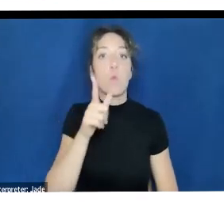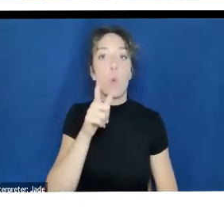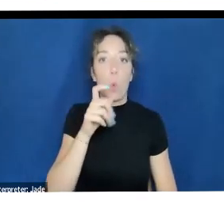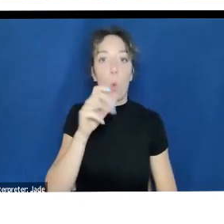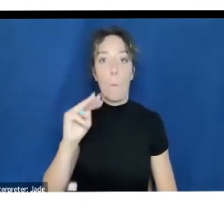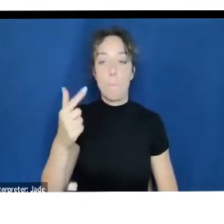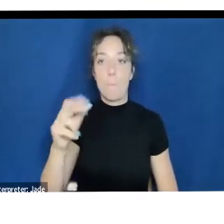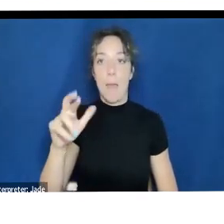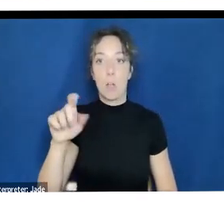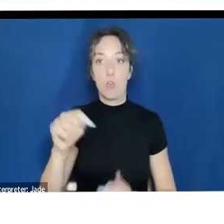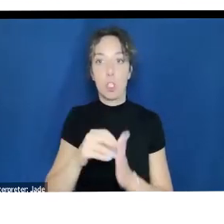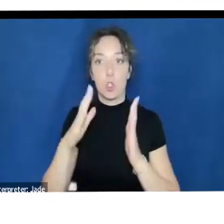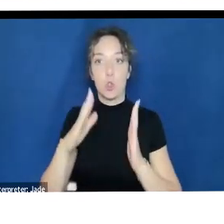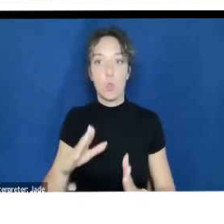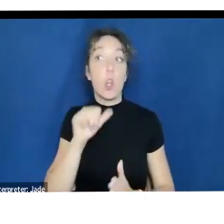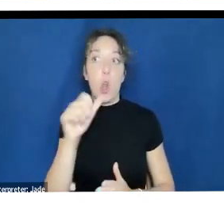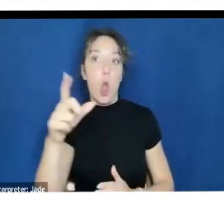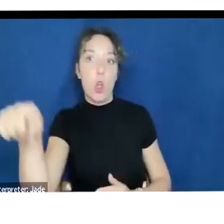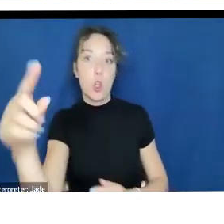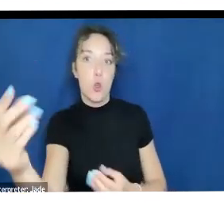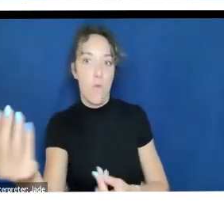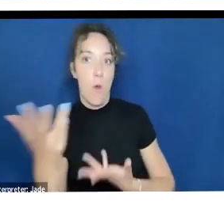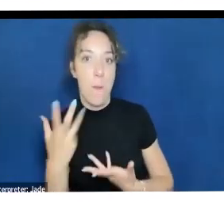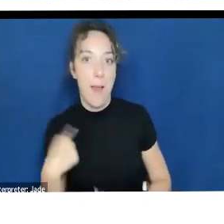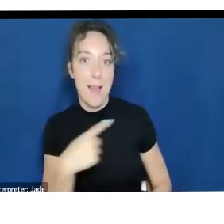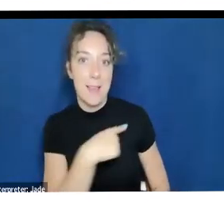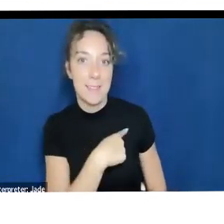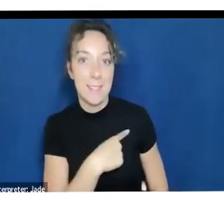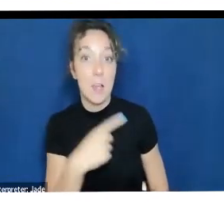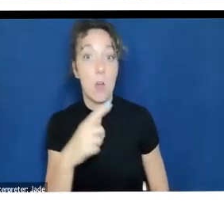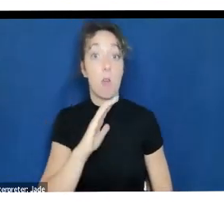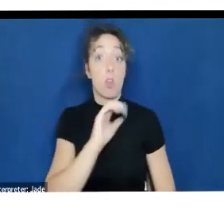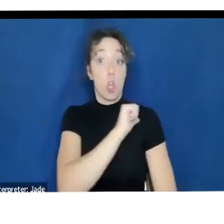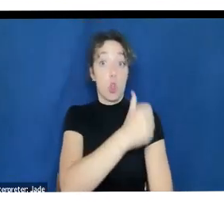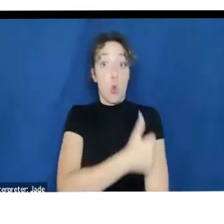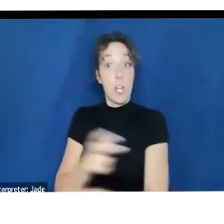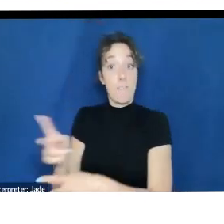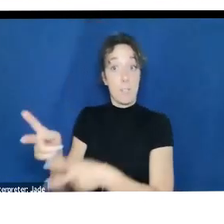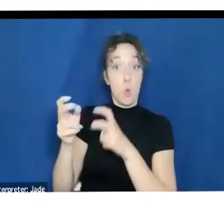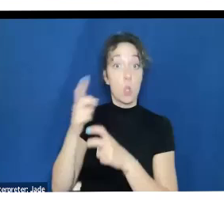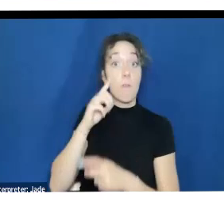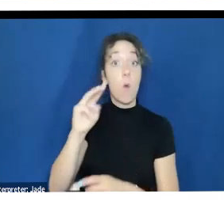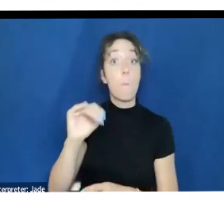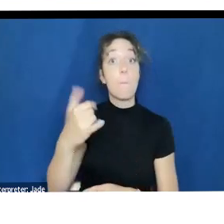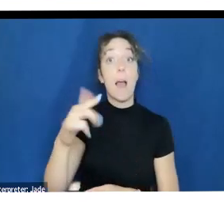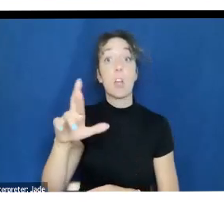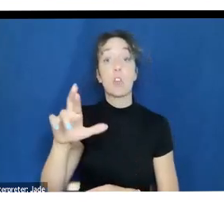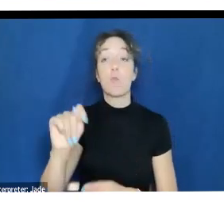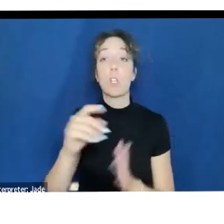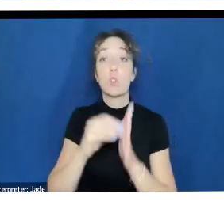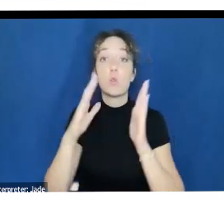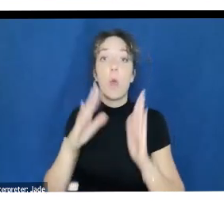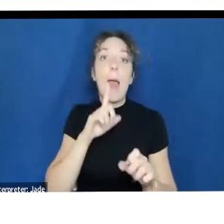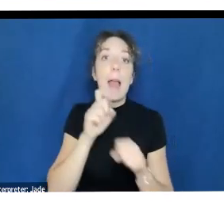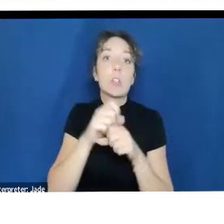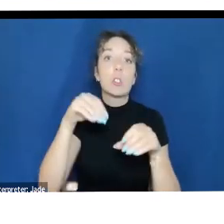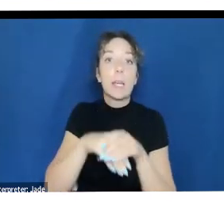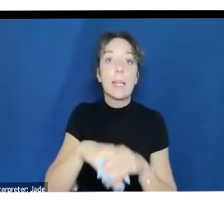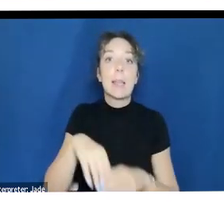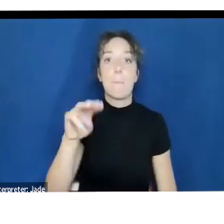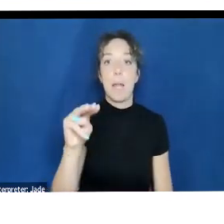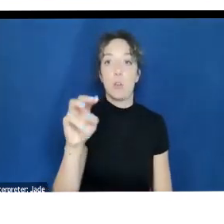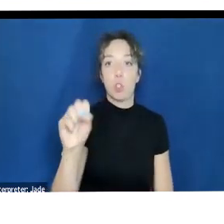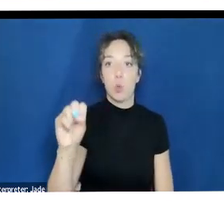us. The authoritative source for migrant students is actually in the Migrant Student Information System network,